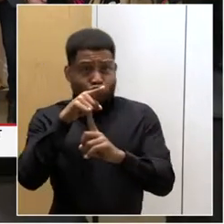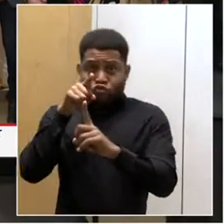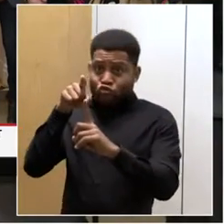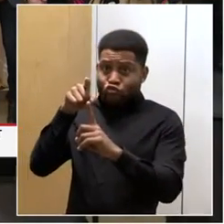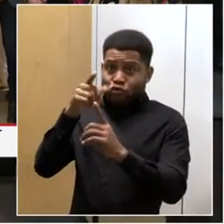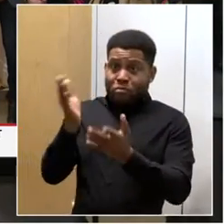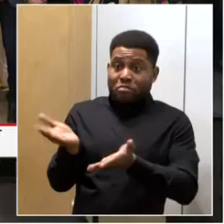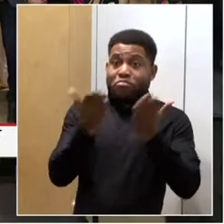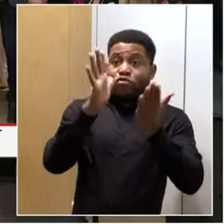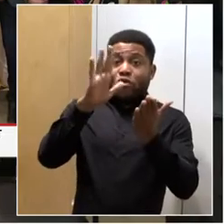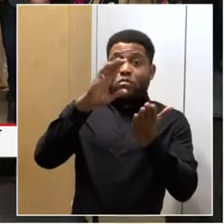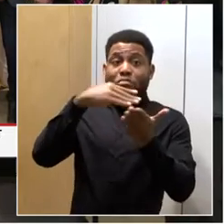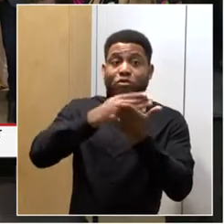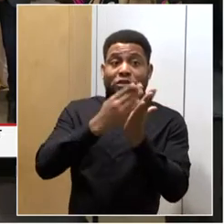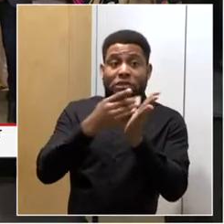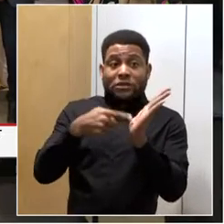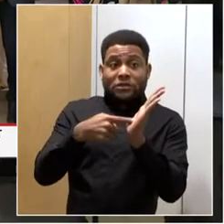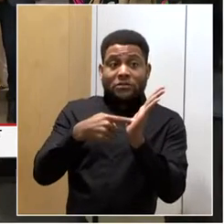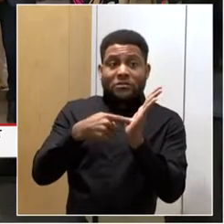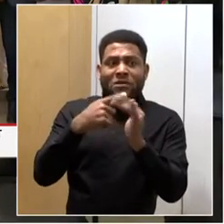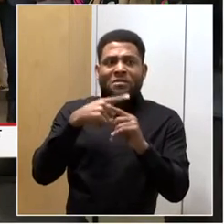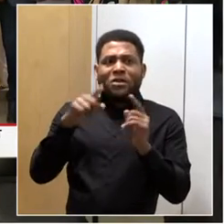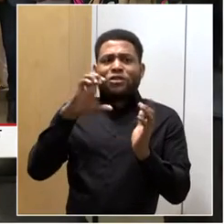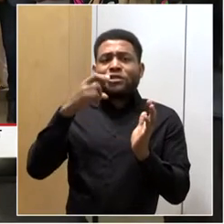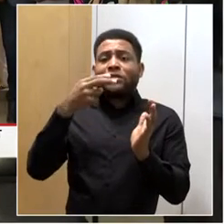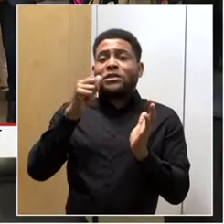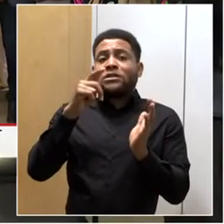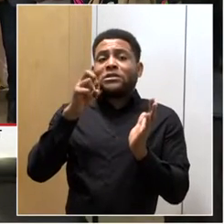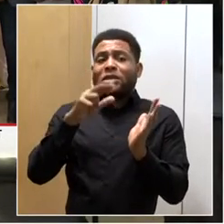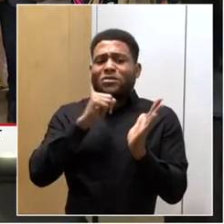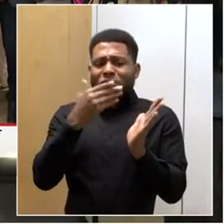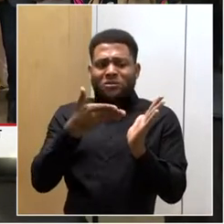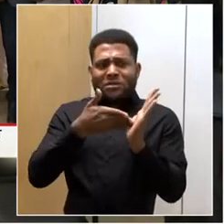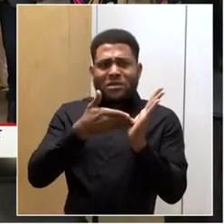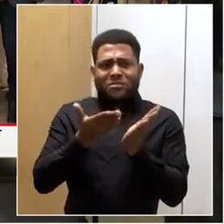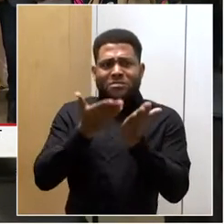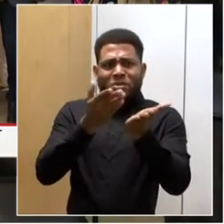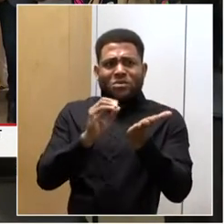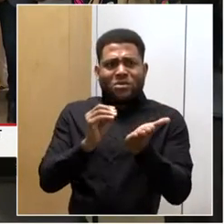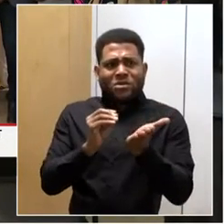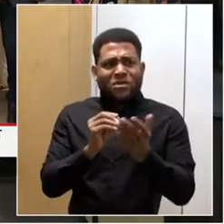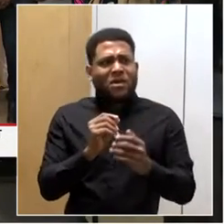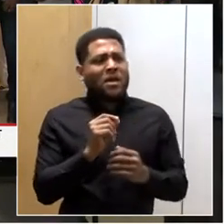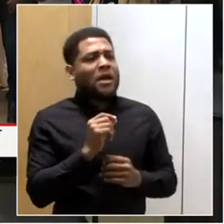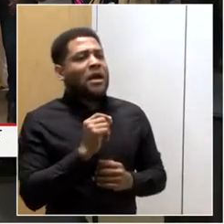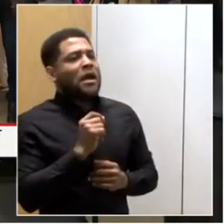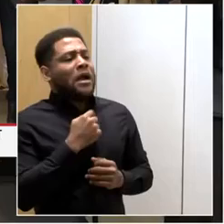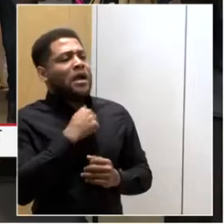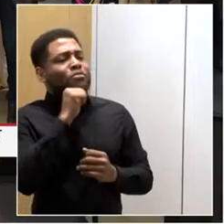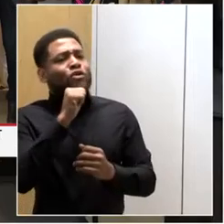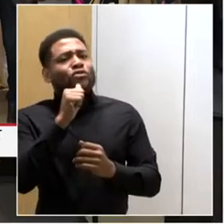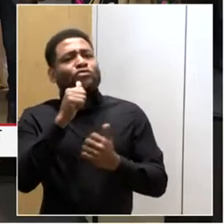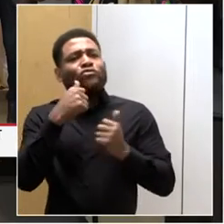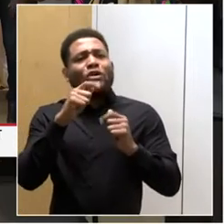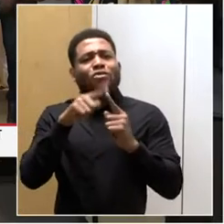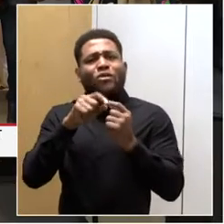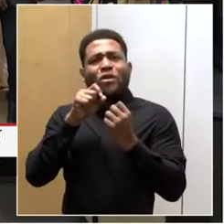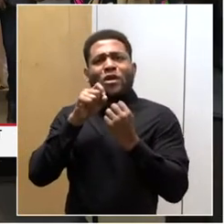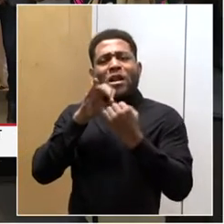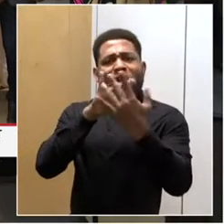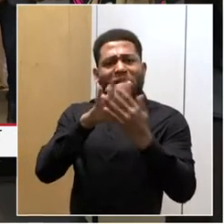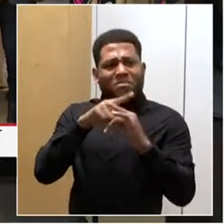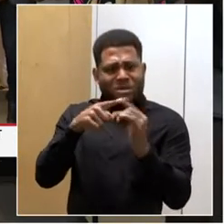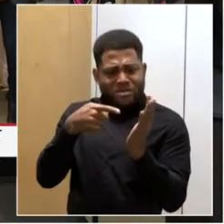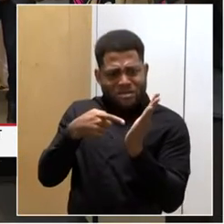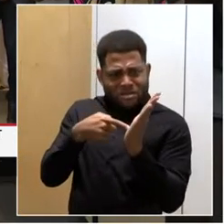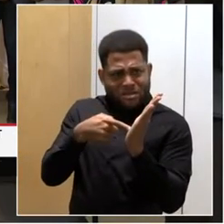to go back and forth with you, but it says it right there. And it also requires that you present a budget or some budget line items to OSSI and